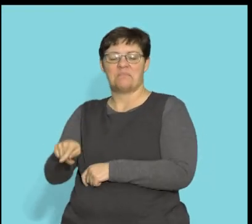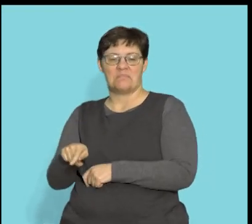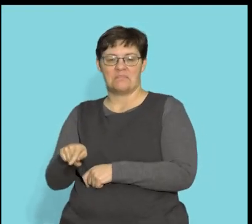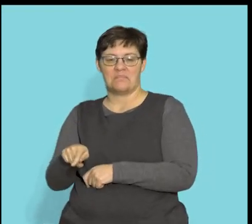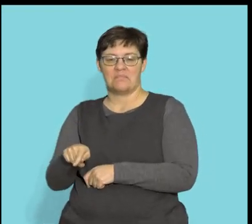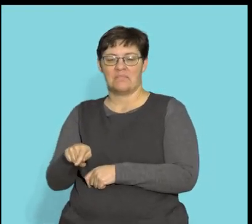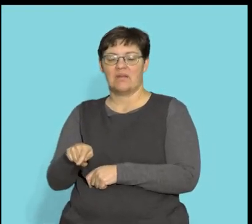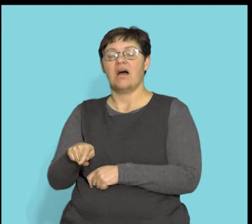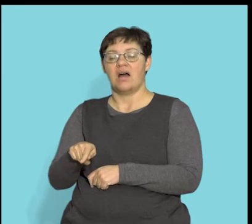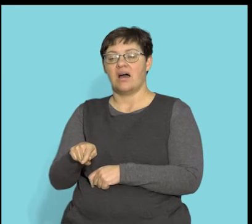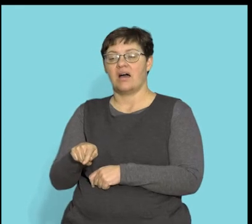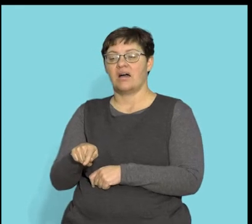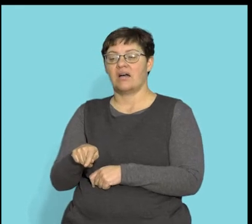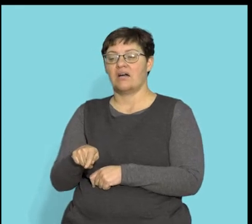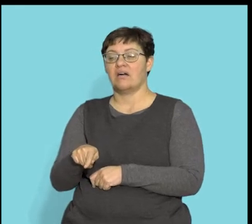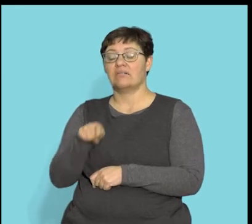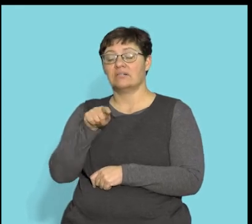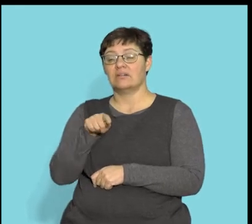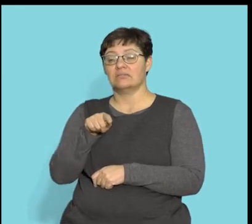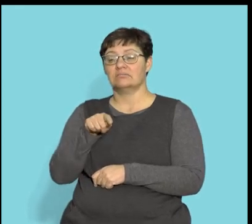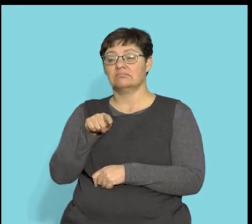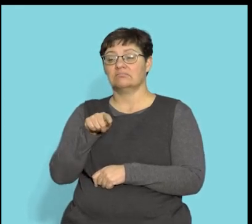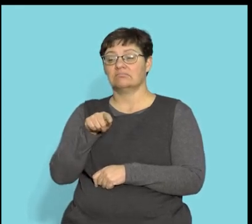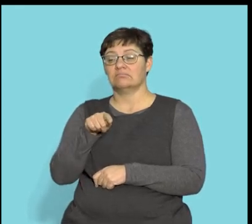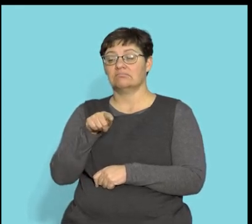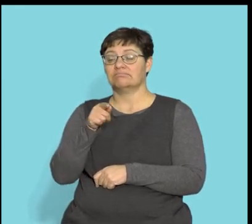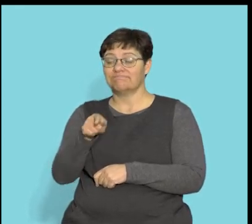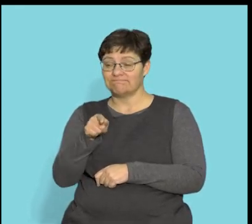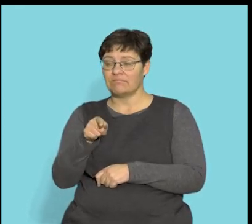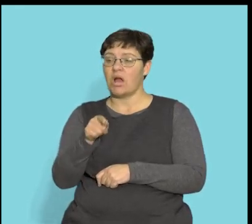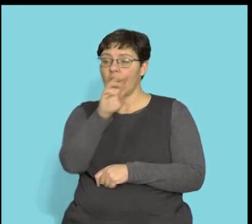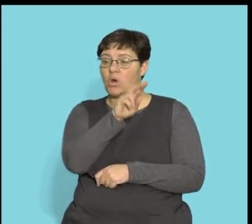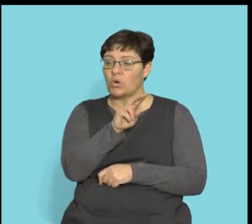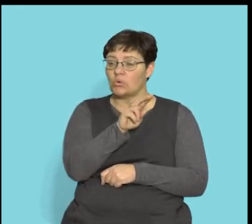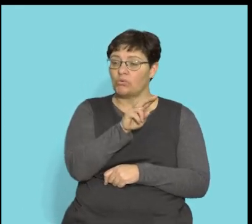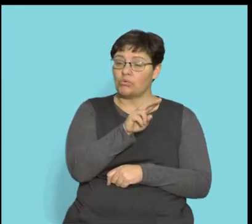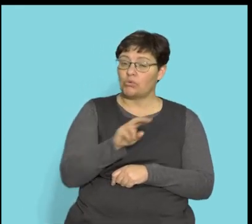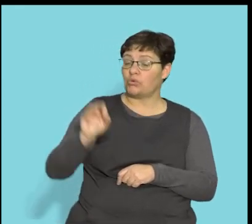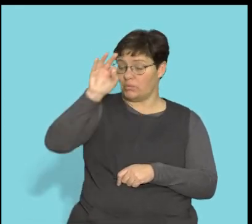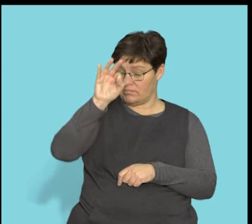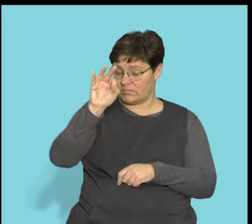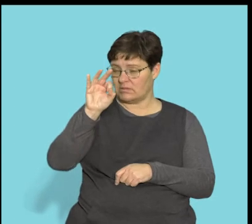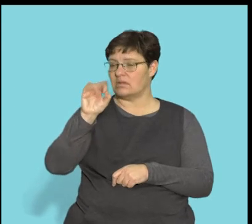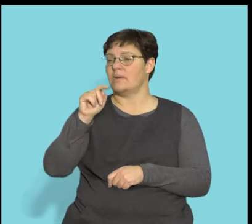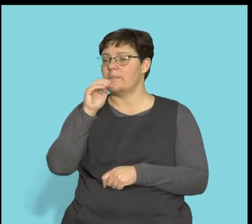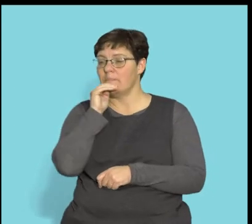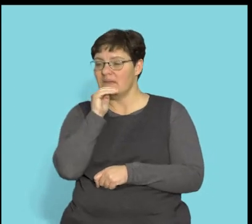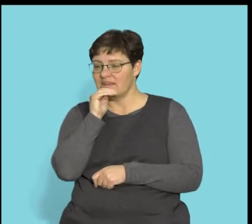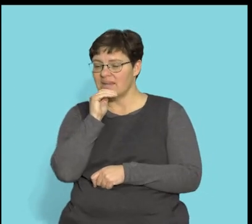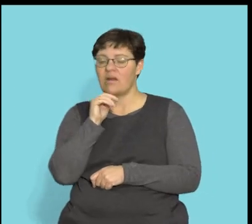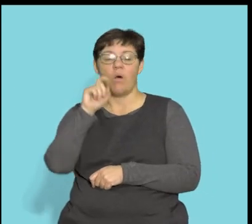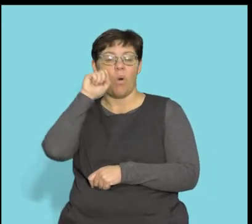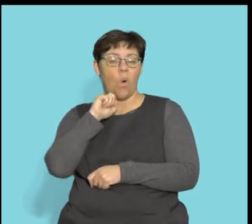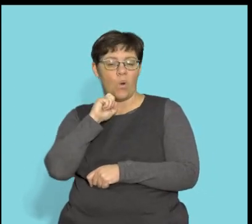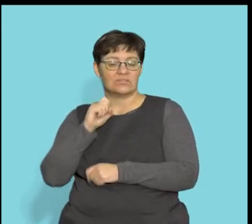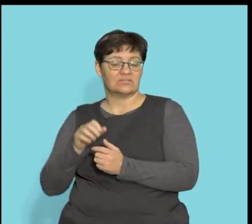I've got my scale factor cubed that represents my new volume because the scale factor cubed times